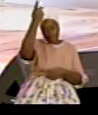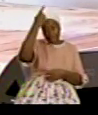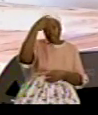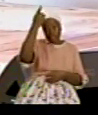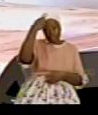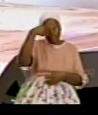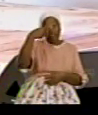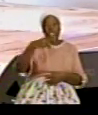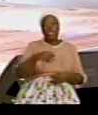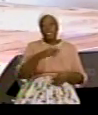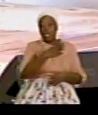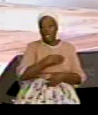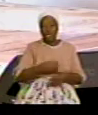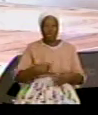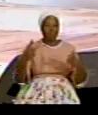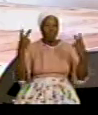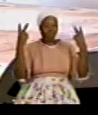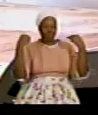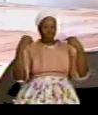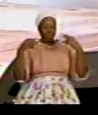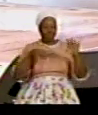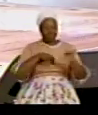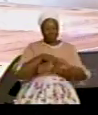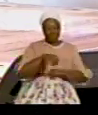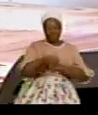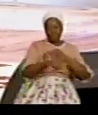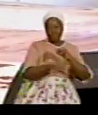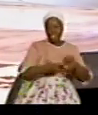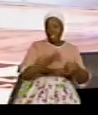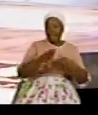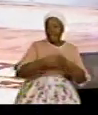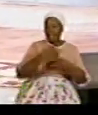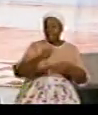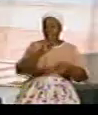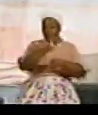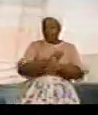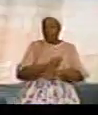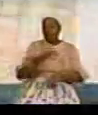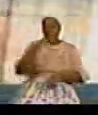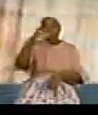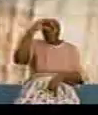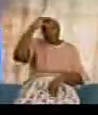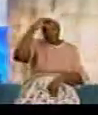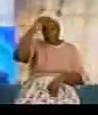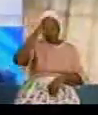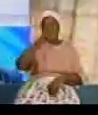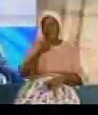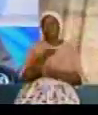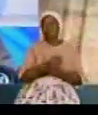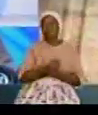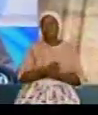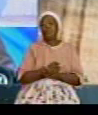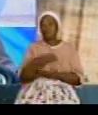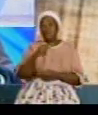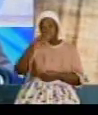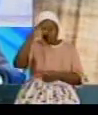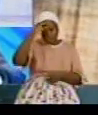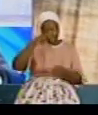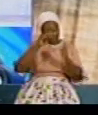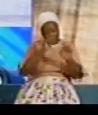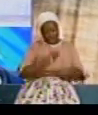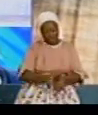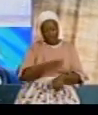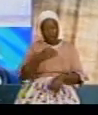vain deceit after the tradition of men. Traditions of men